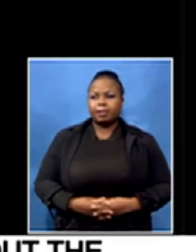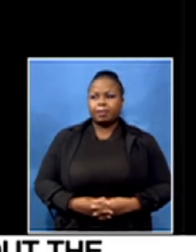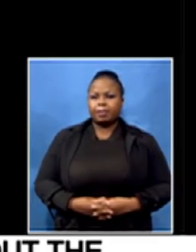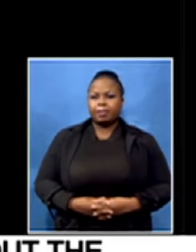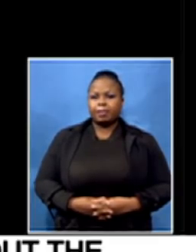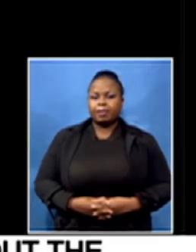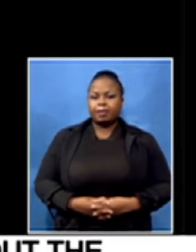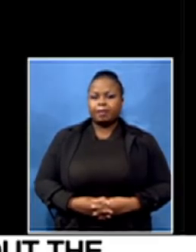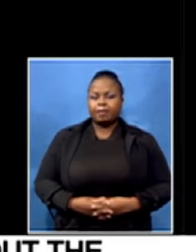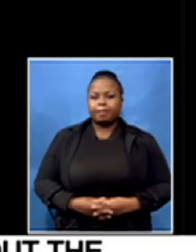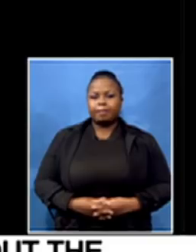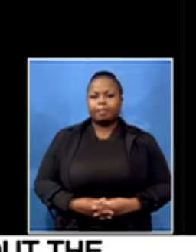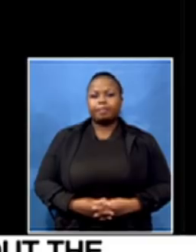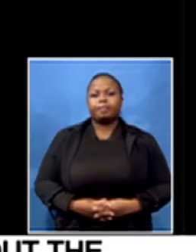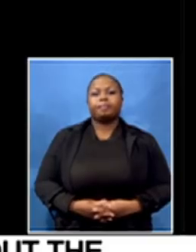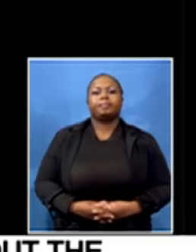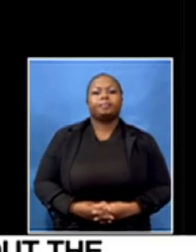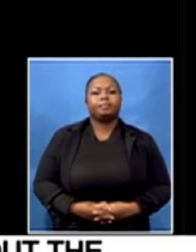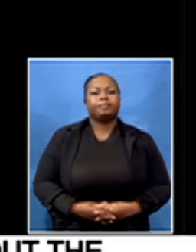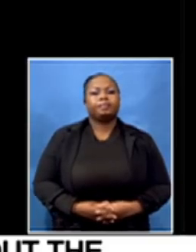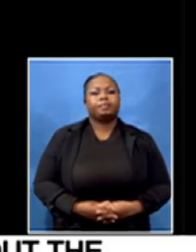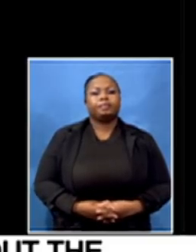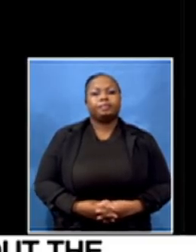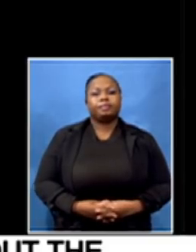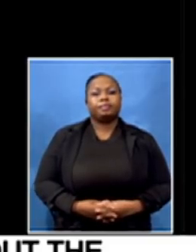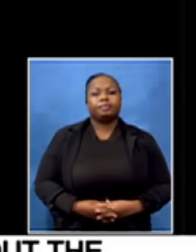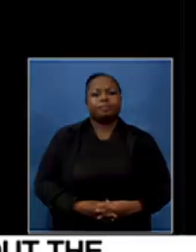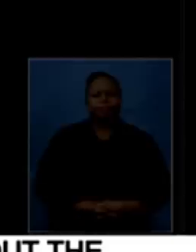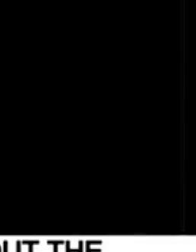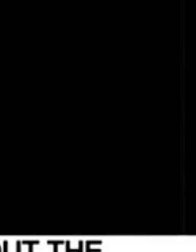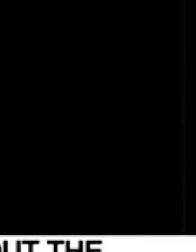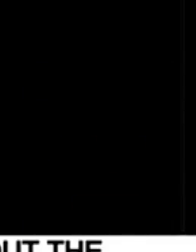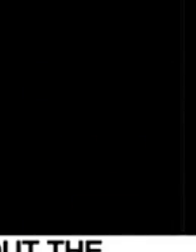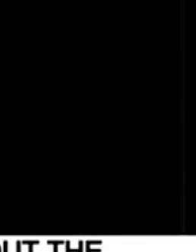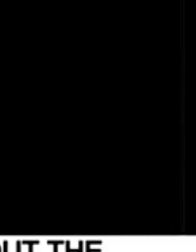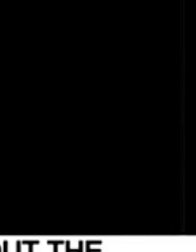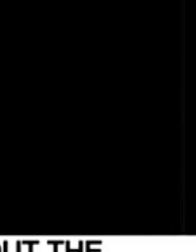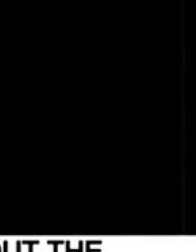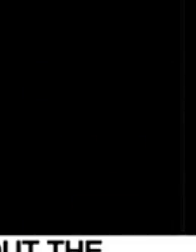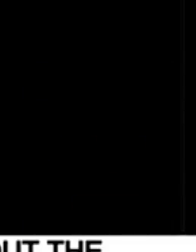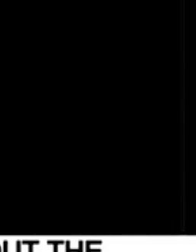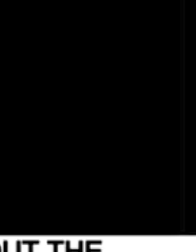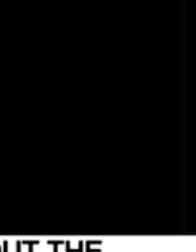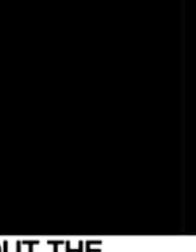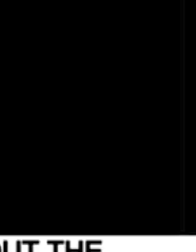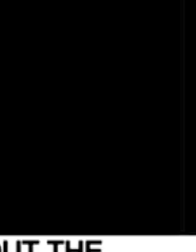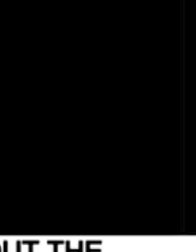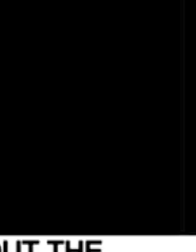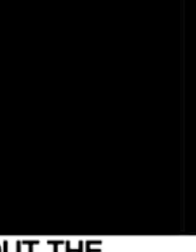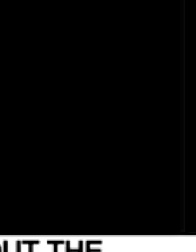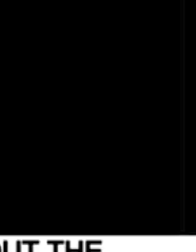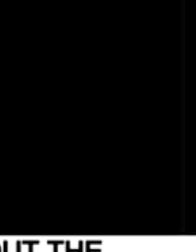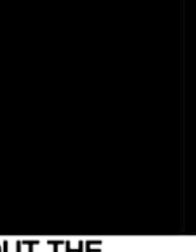regulations, stating that such an approach is nonsensical, unscientific, and has resulted in a spike of